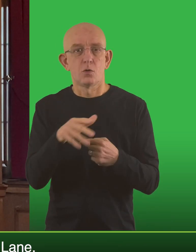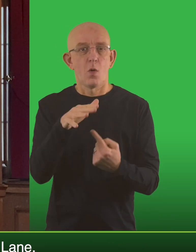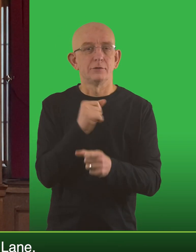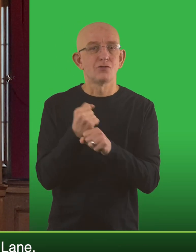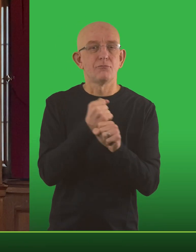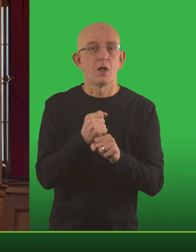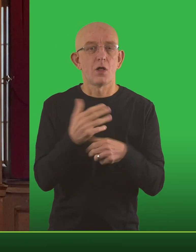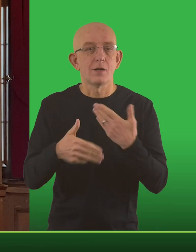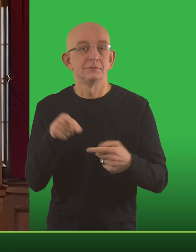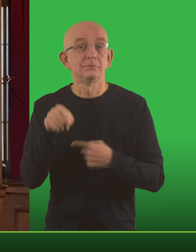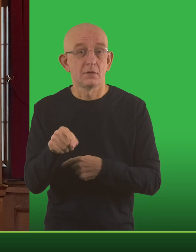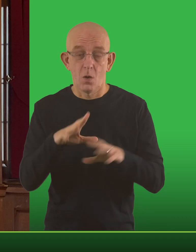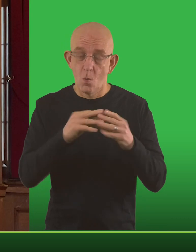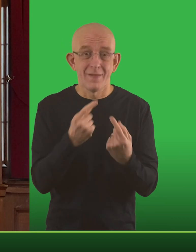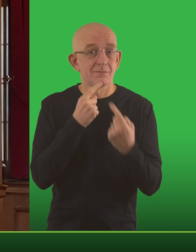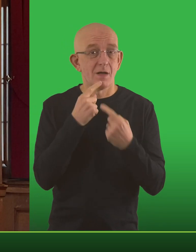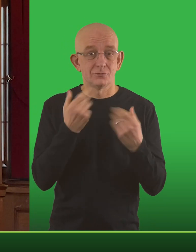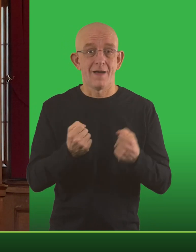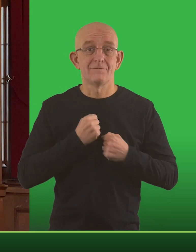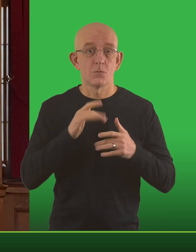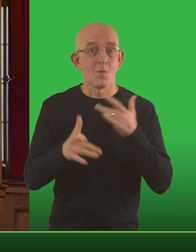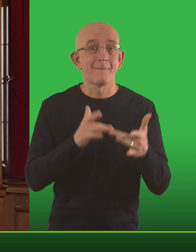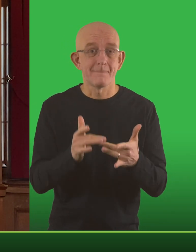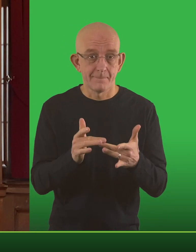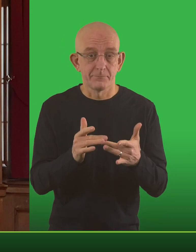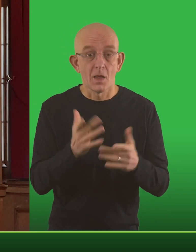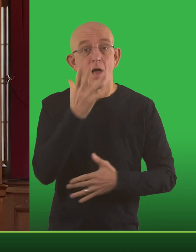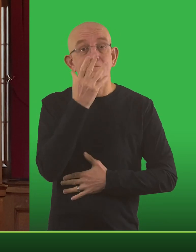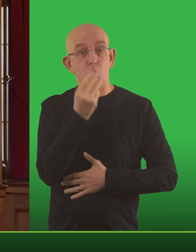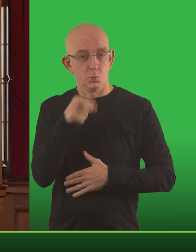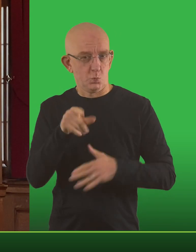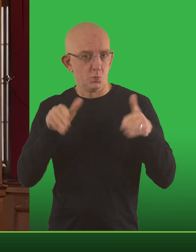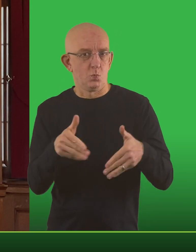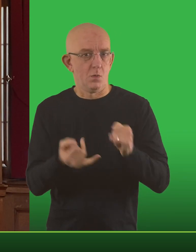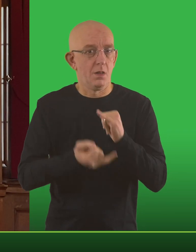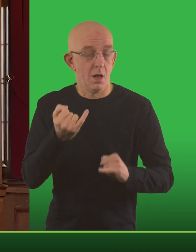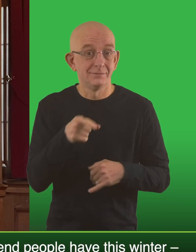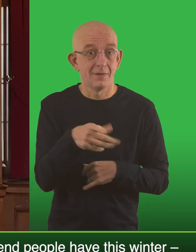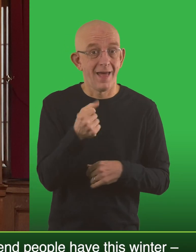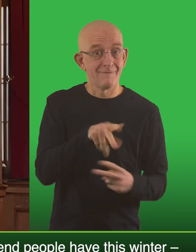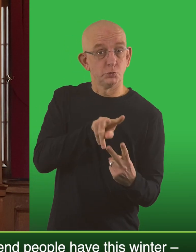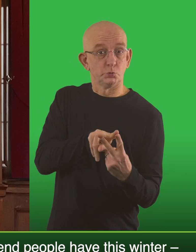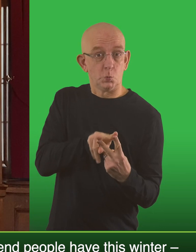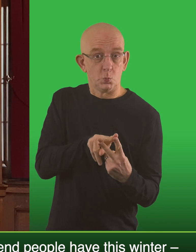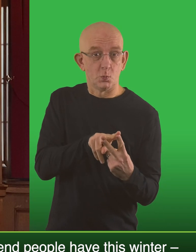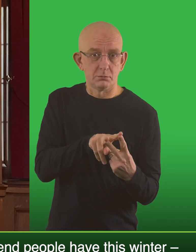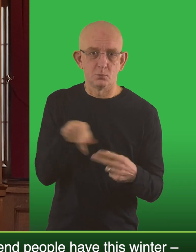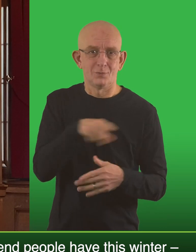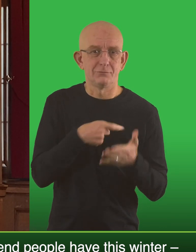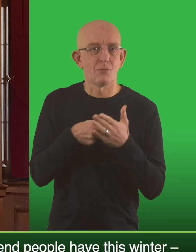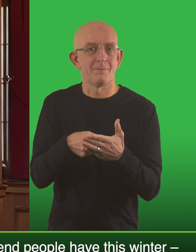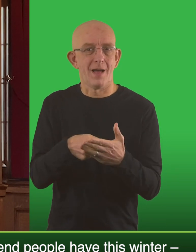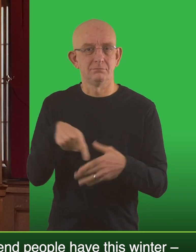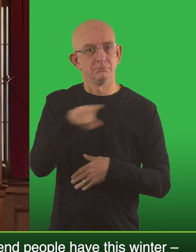General. And all of the information is available on our website. Flu, lastly. There are 2 vaccines that we're